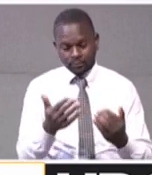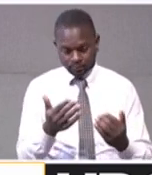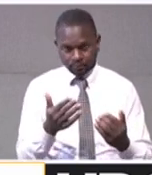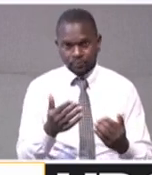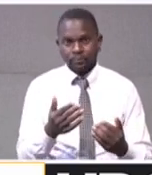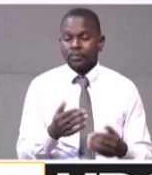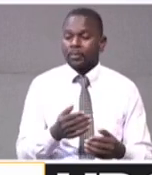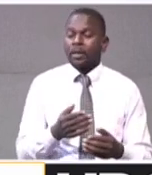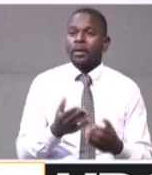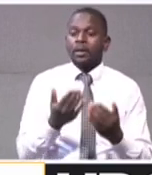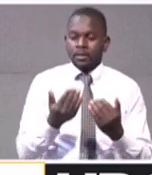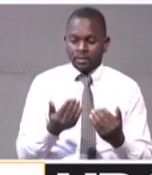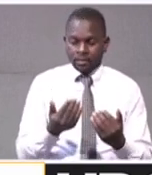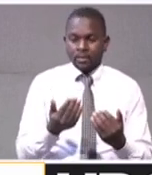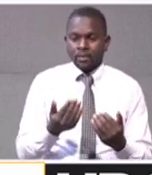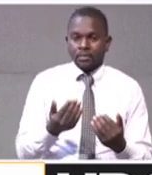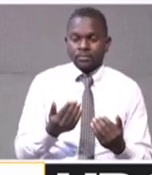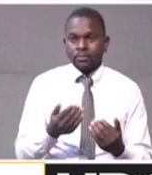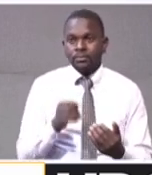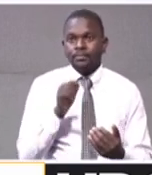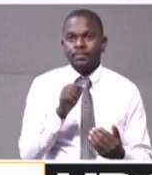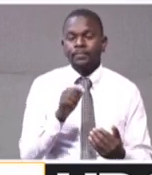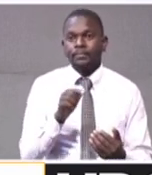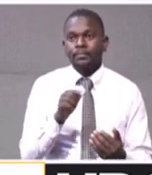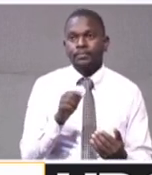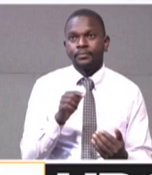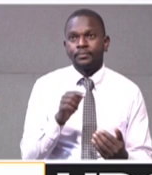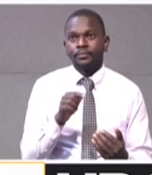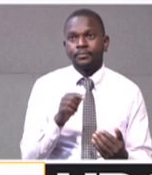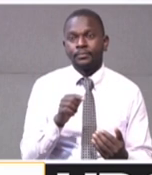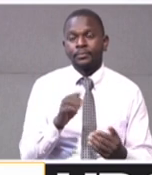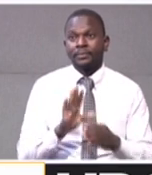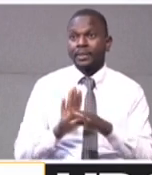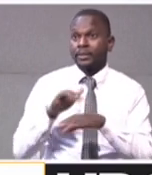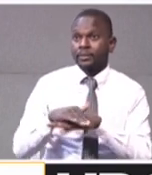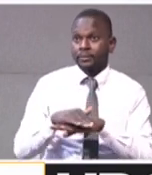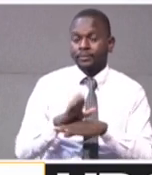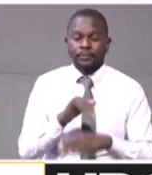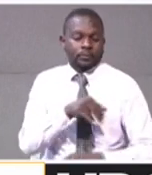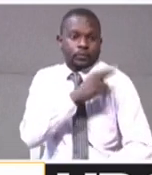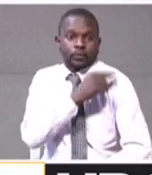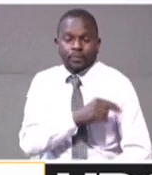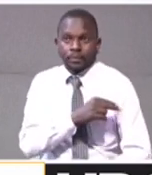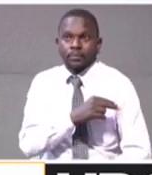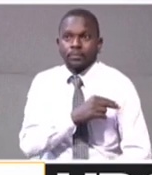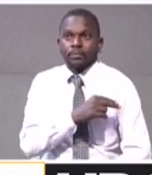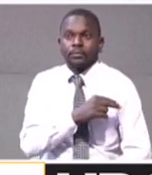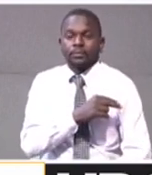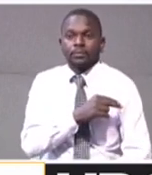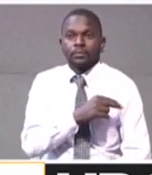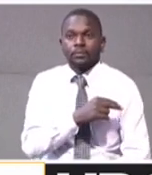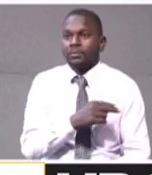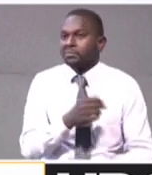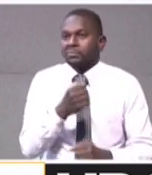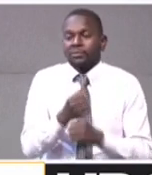So therefore, although the interventions in the hospital do